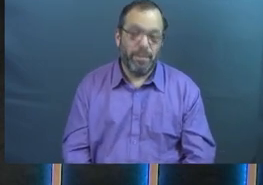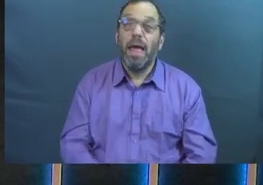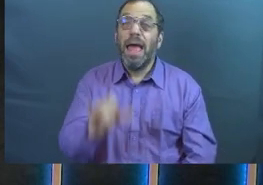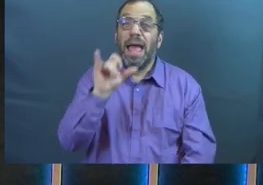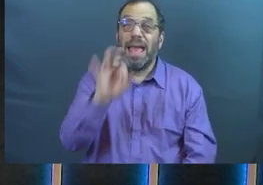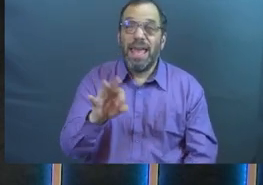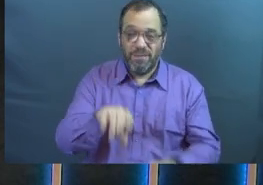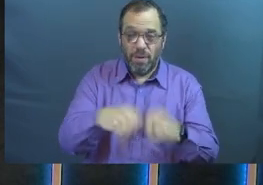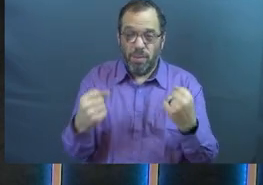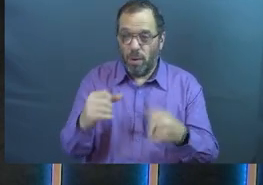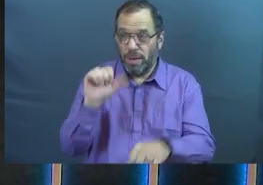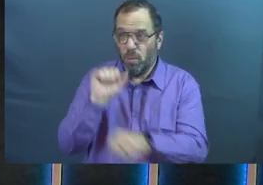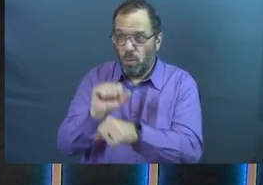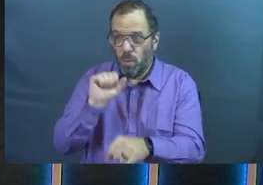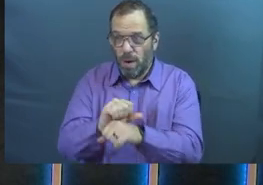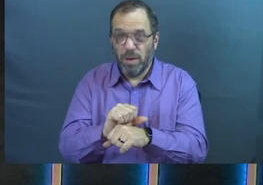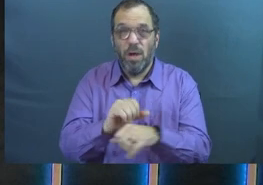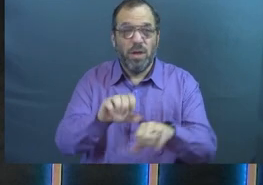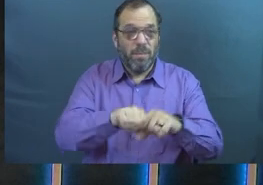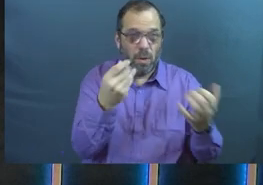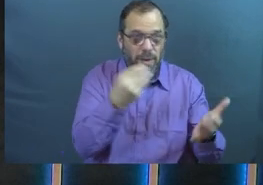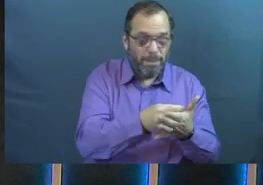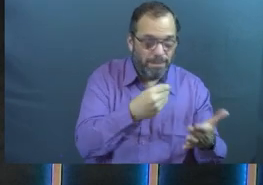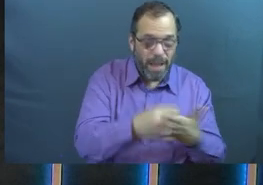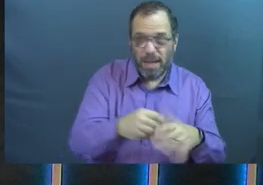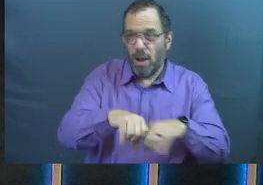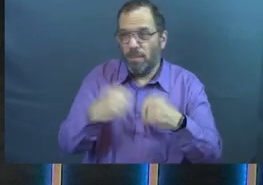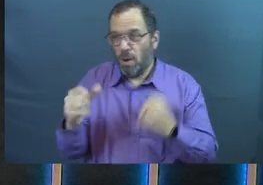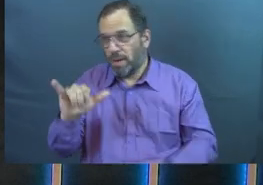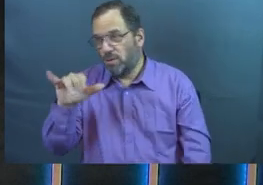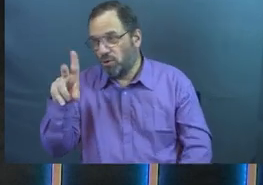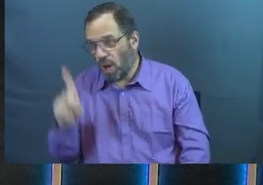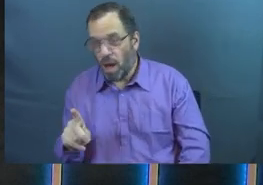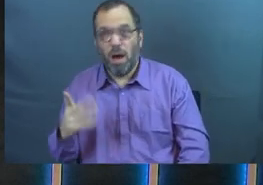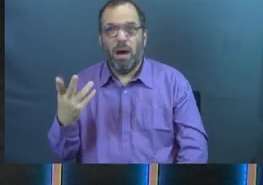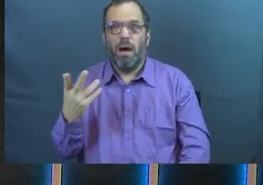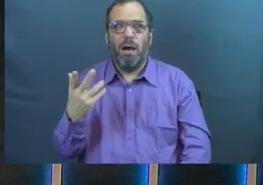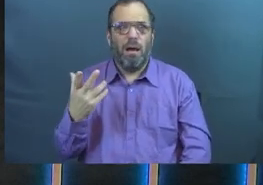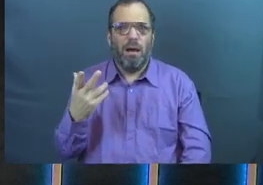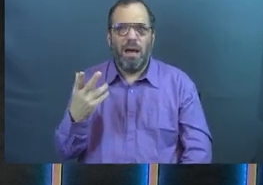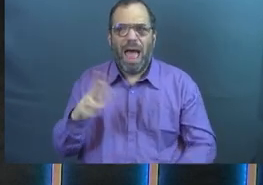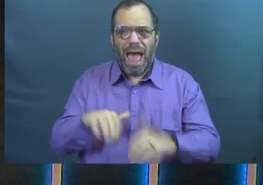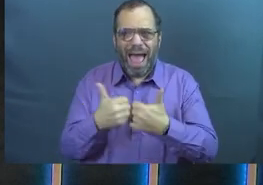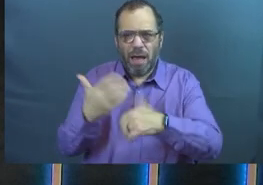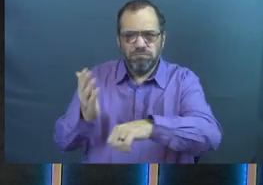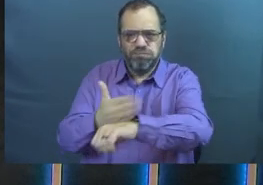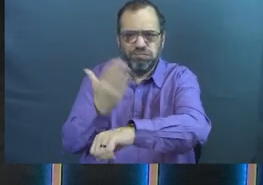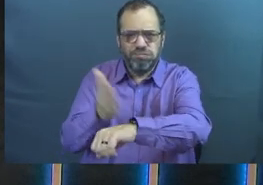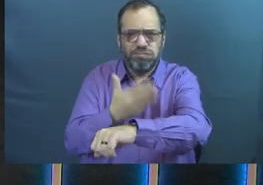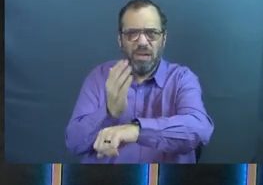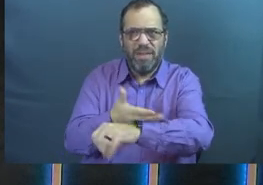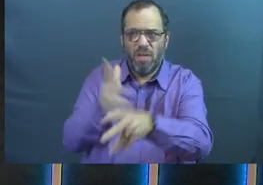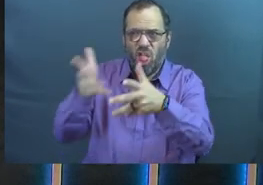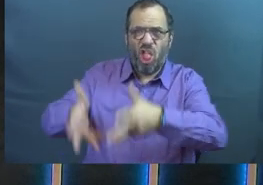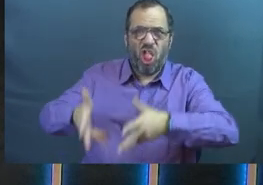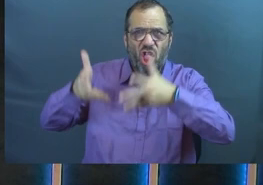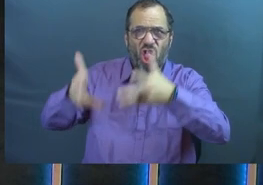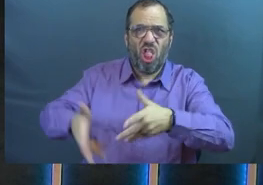If you've got a broken career, you got broken finances, you got a broken yard, how will they get if you just leave